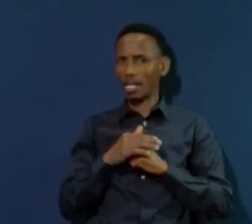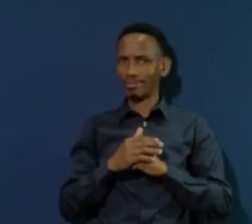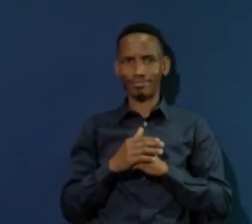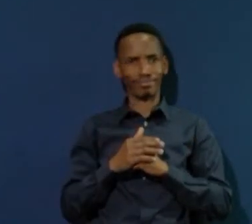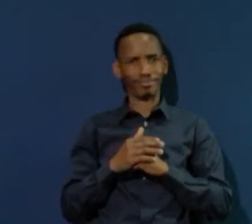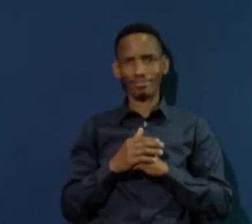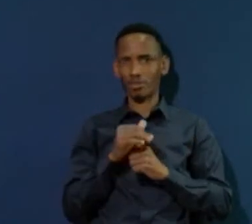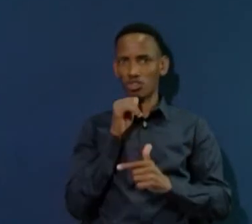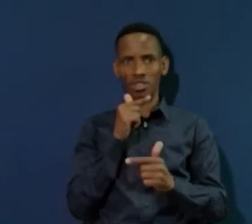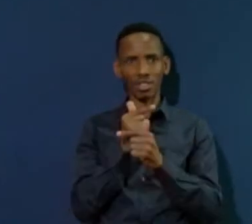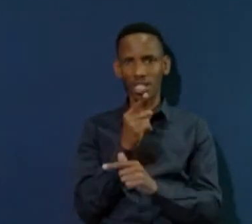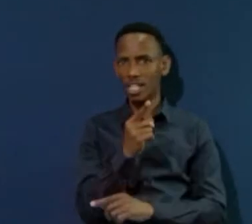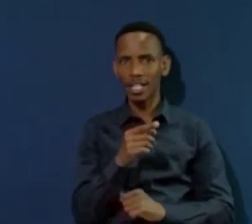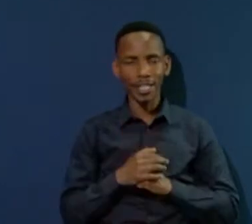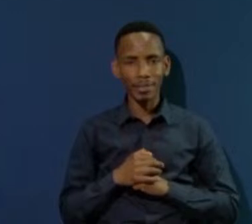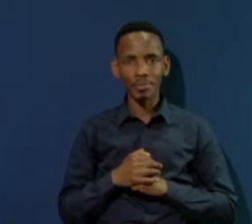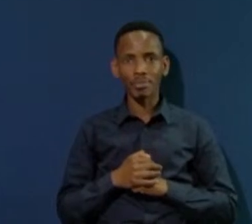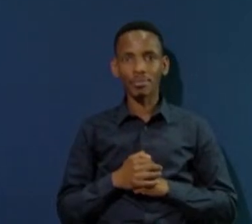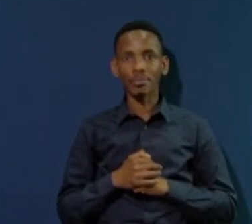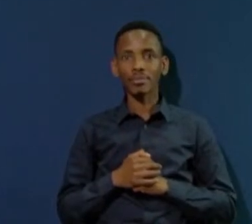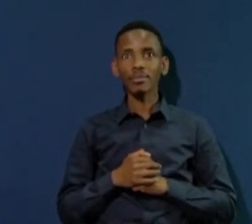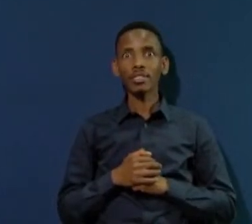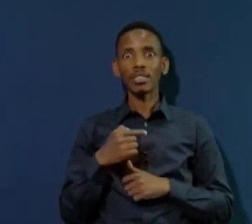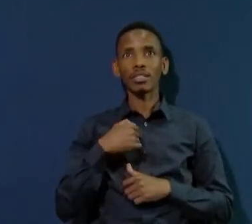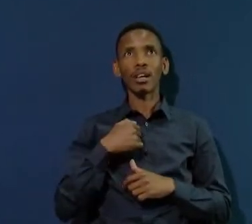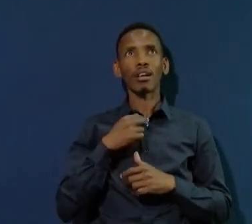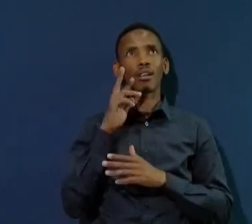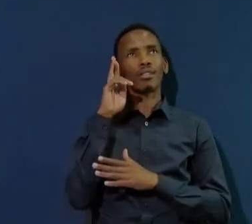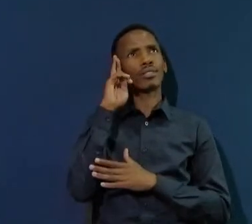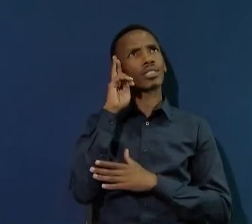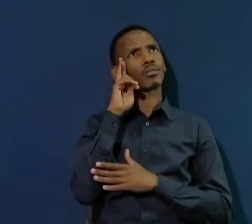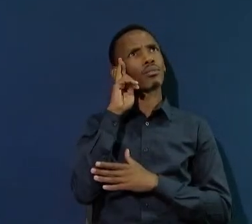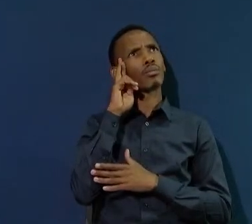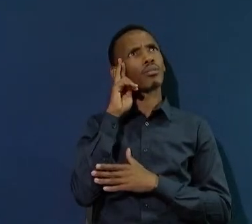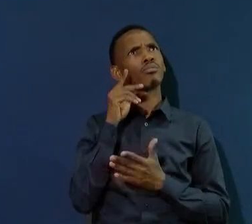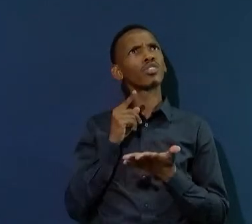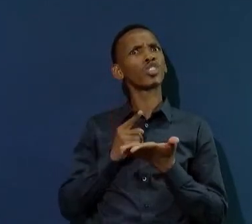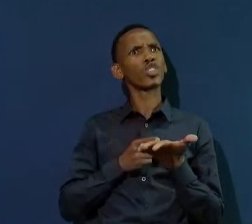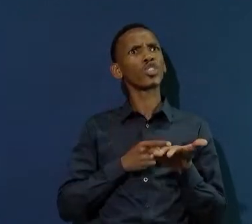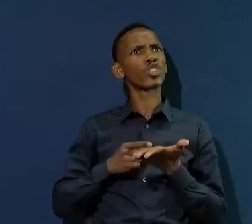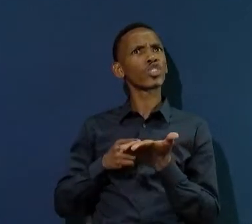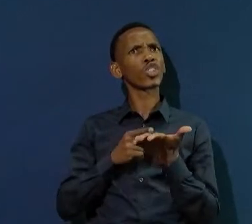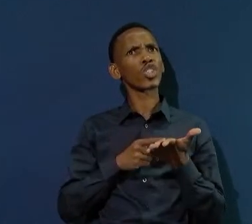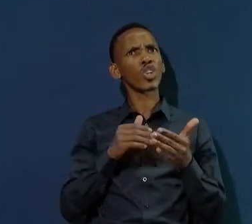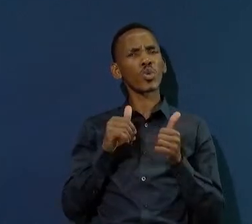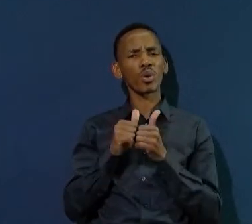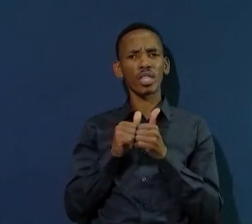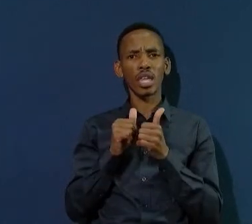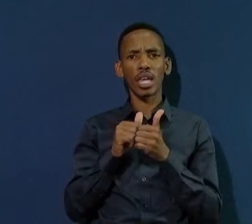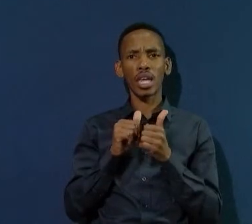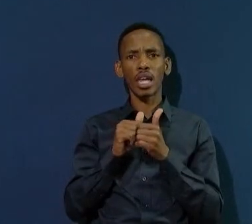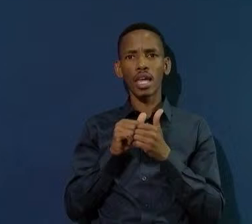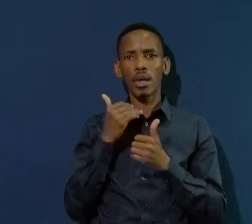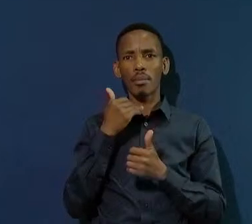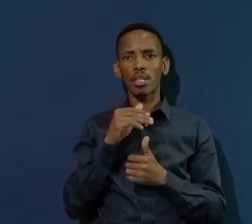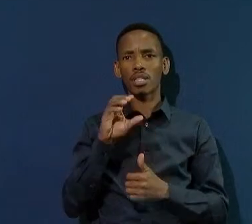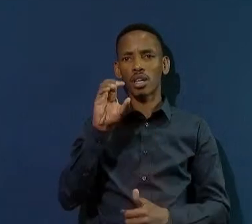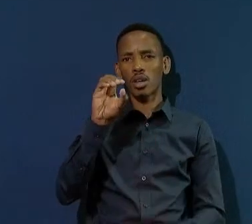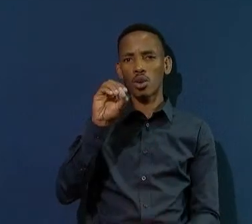questions. Okay. Yeah. I recall a conversation that I've had with Re Usupile Maroba, where